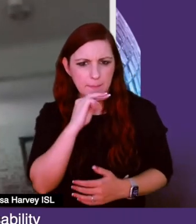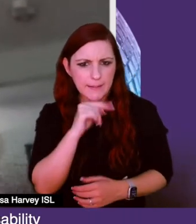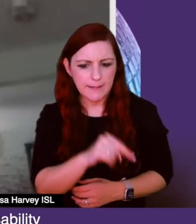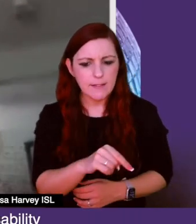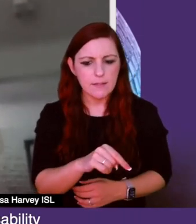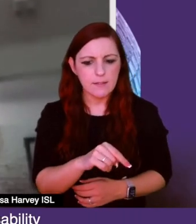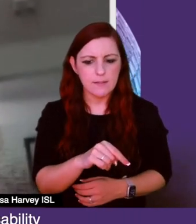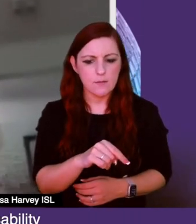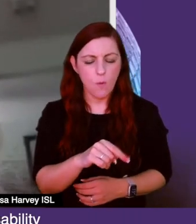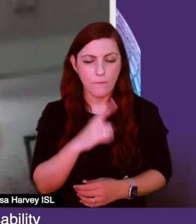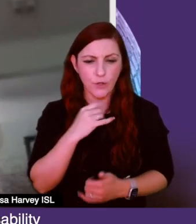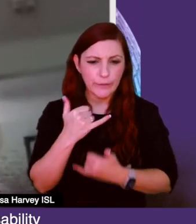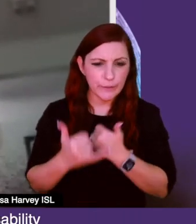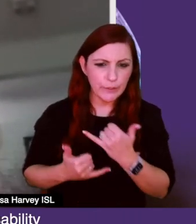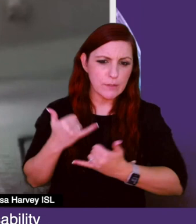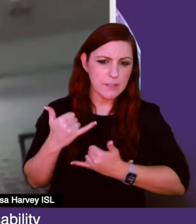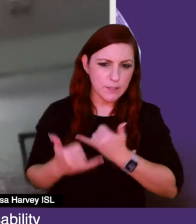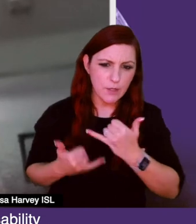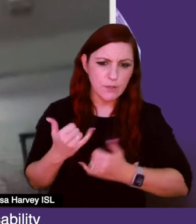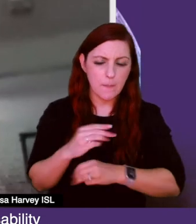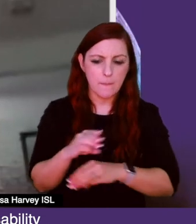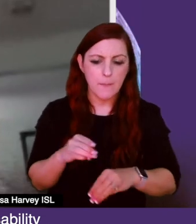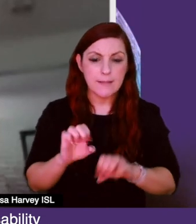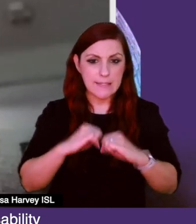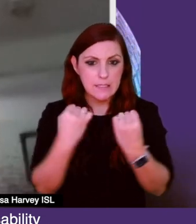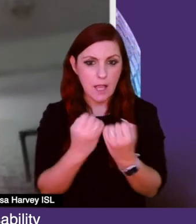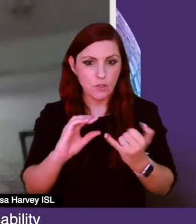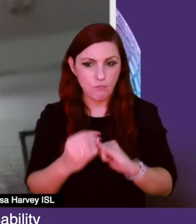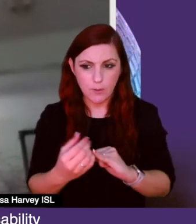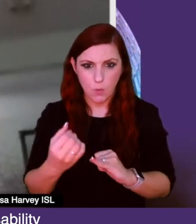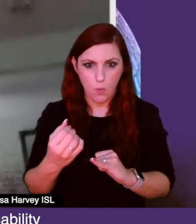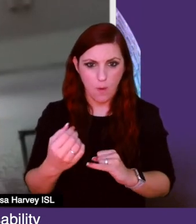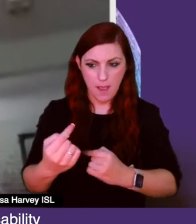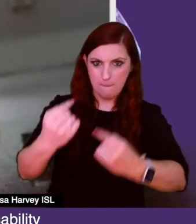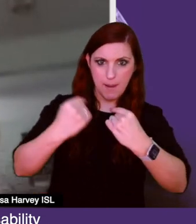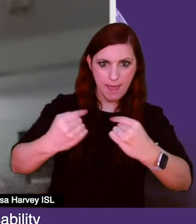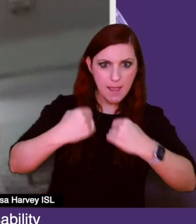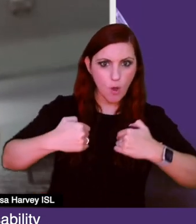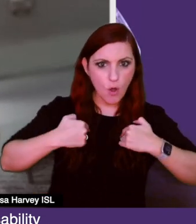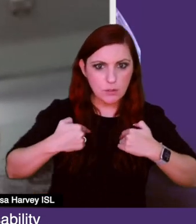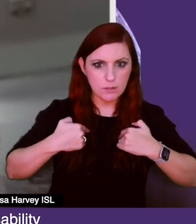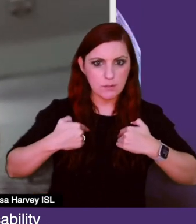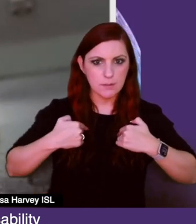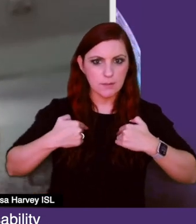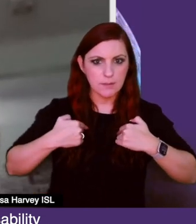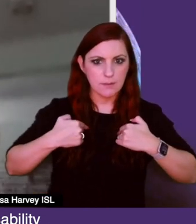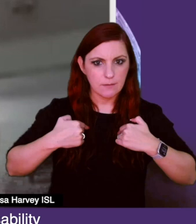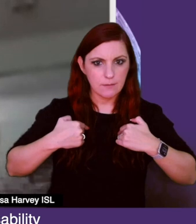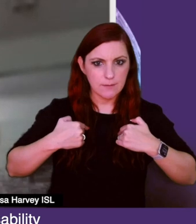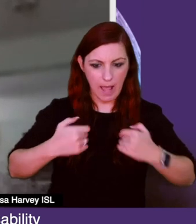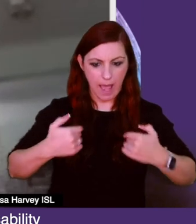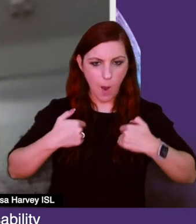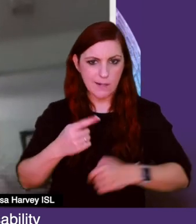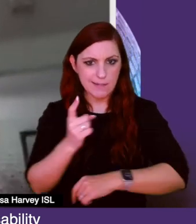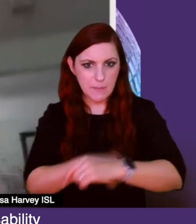Society for centuries tried to say that impairment and disability was our